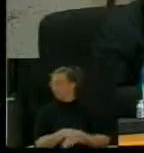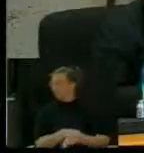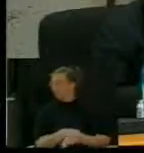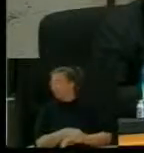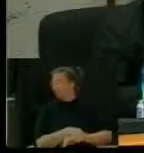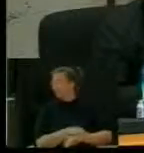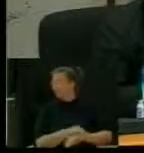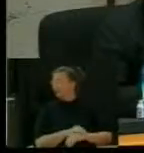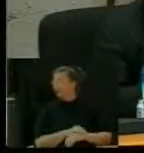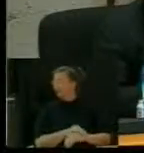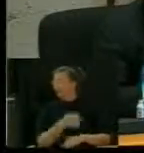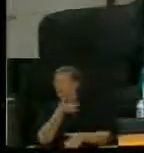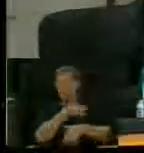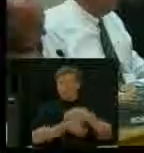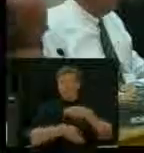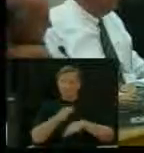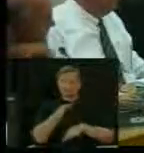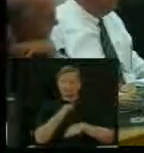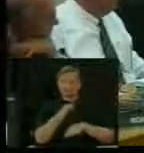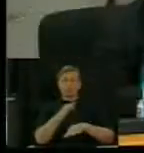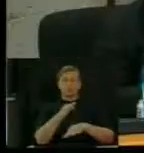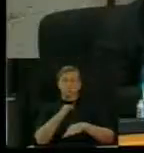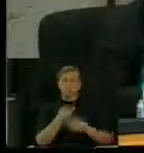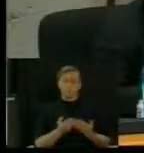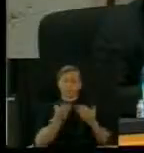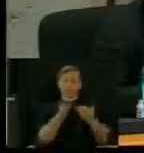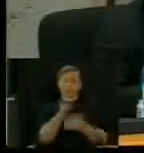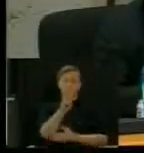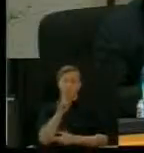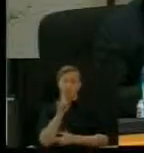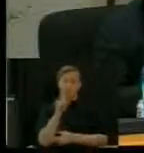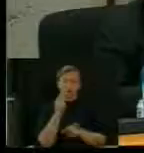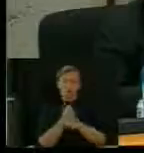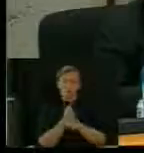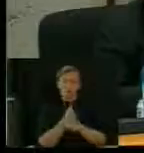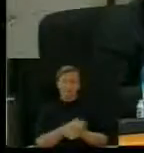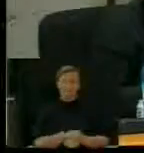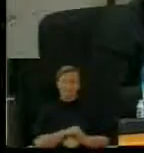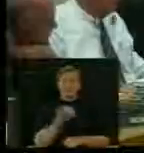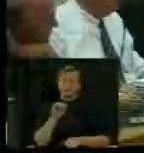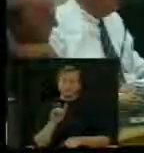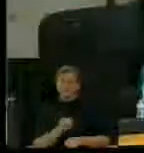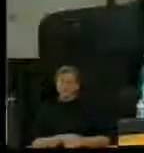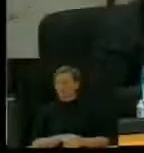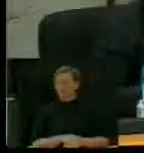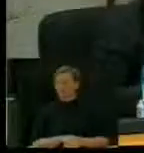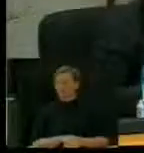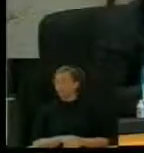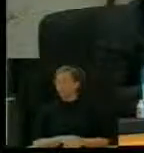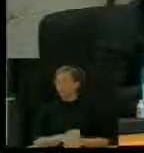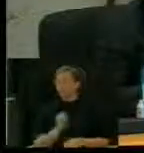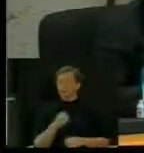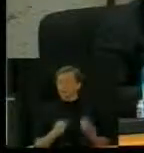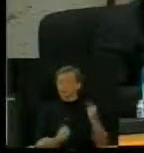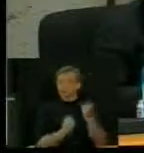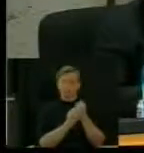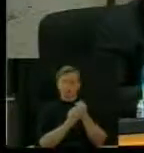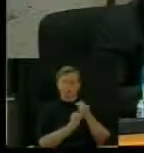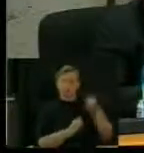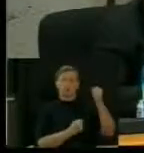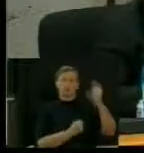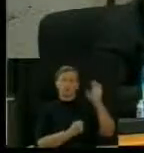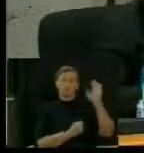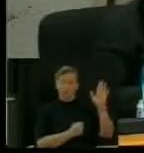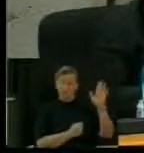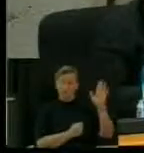Would you restate the motion, please? This is a substitute motion to withdraw. Do what? Commissioner Kane? This is a substitute motion to withdraw. Substitute motion to